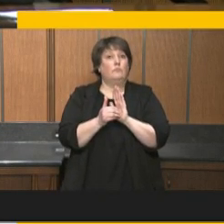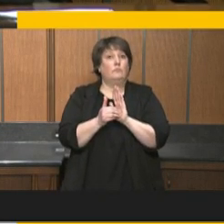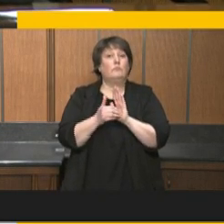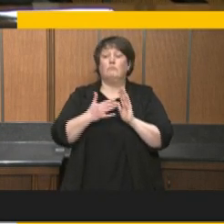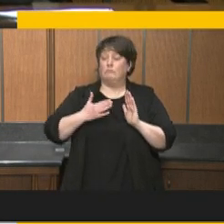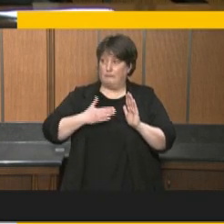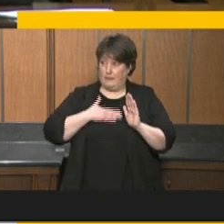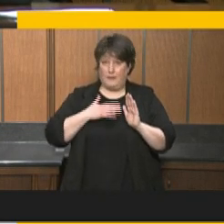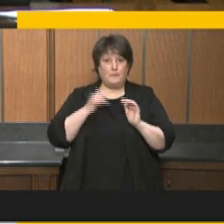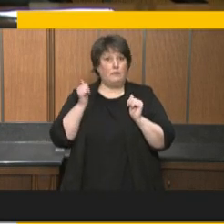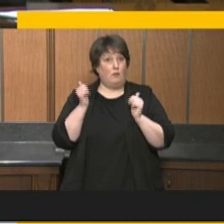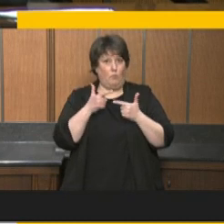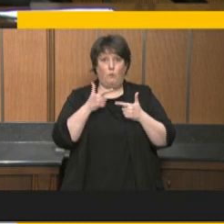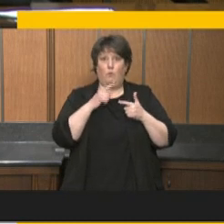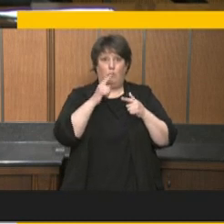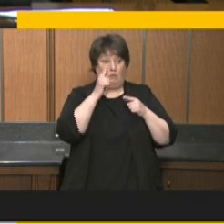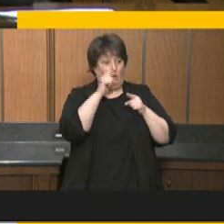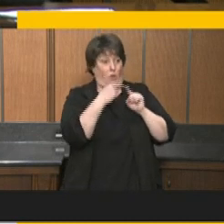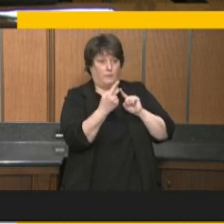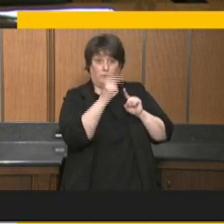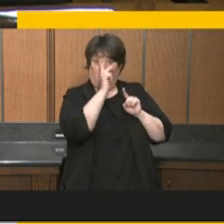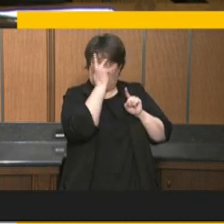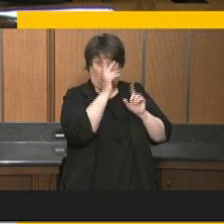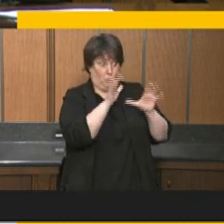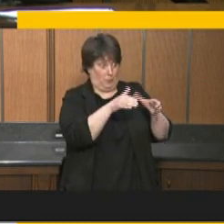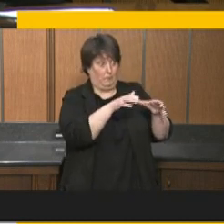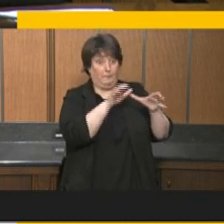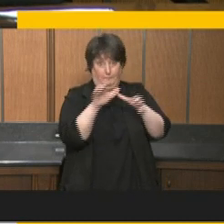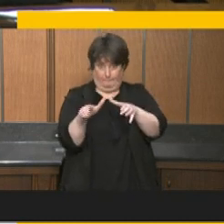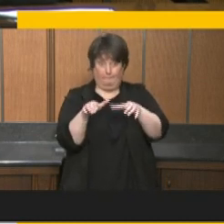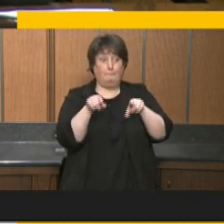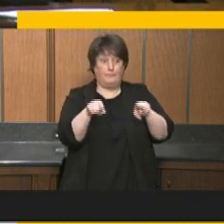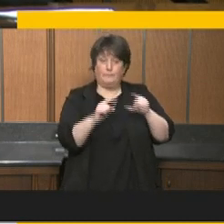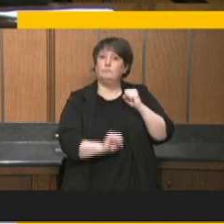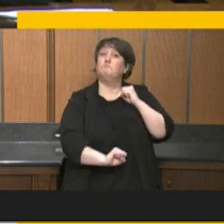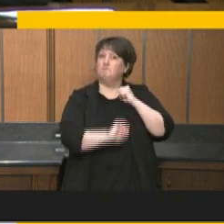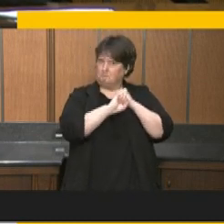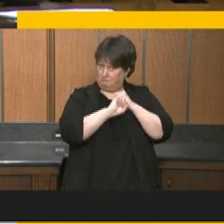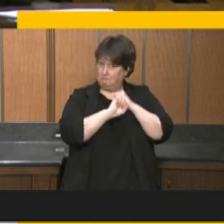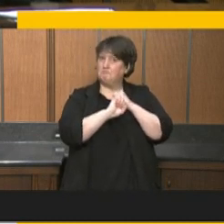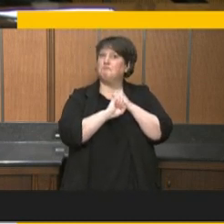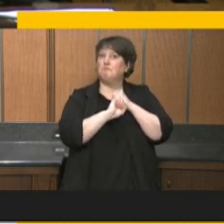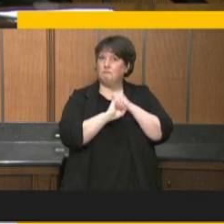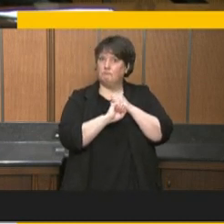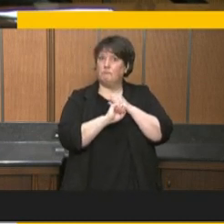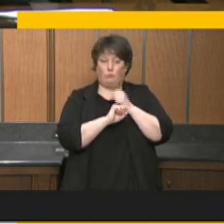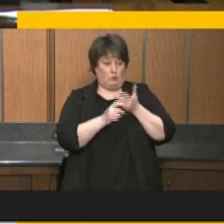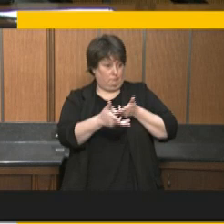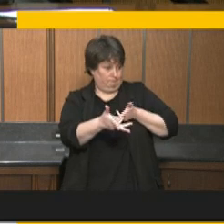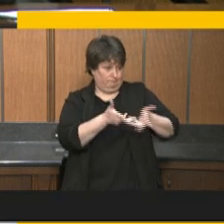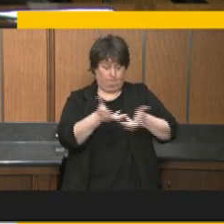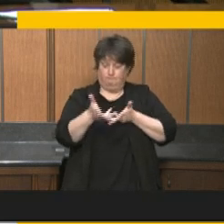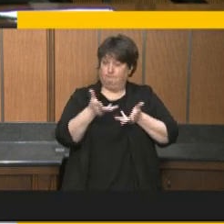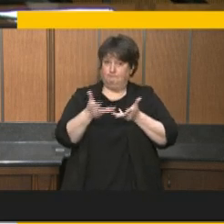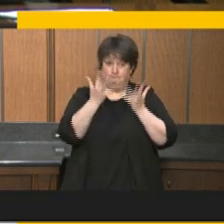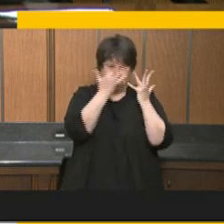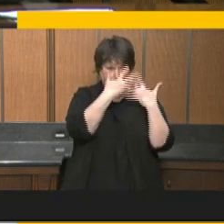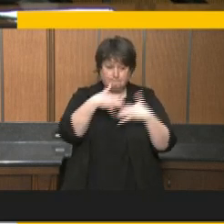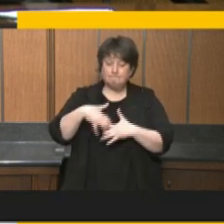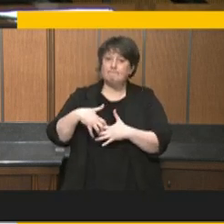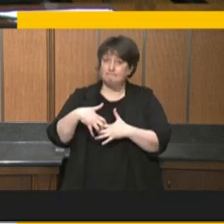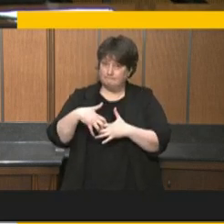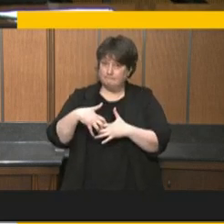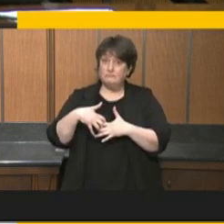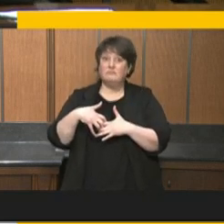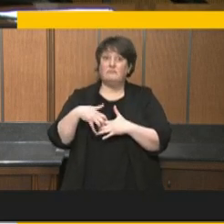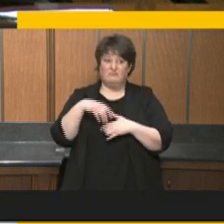opposition parties have supported the government. We've worked well together, and they agree to recall the House